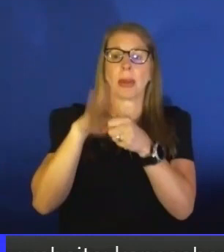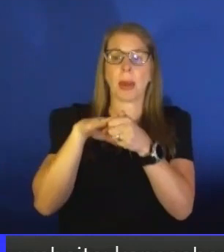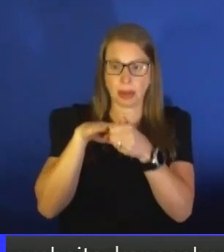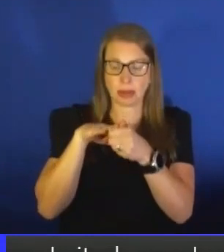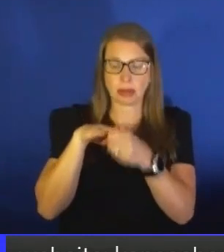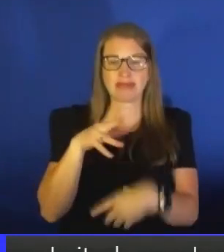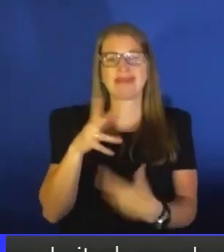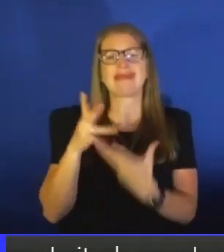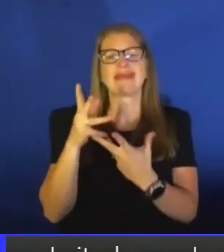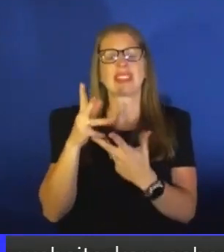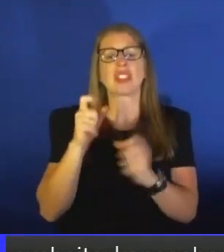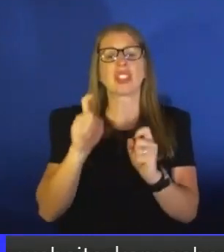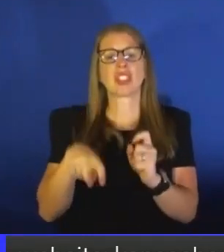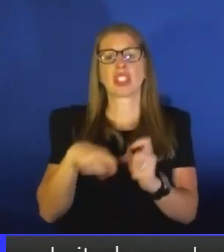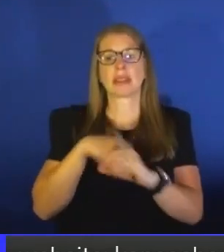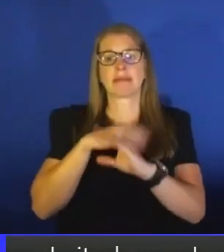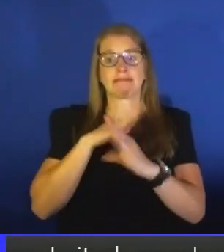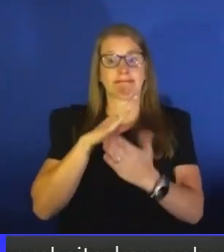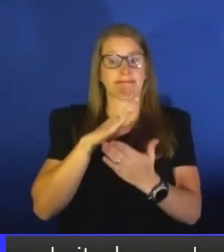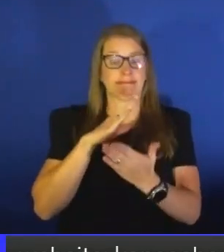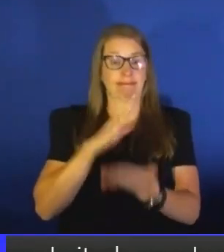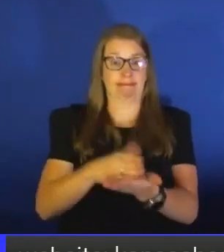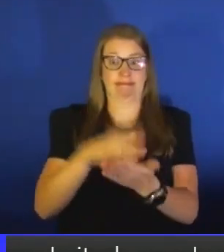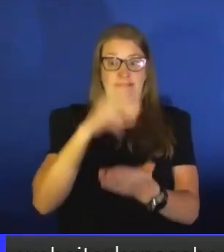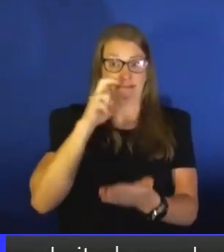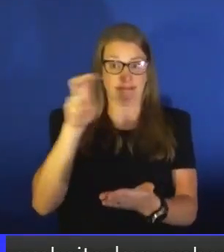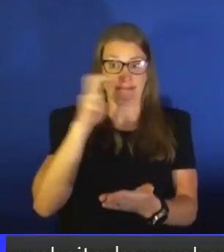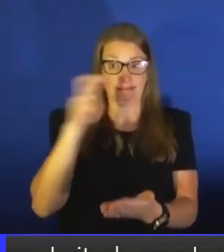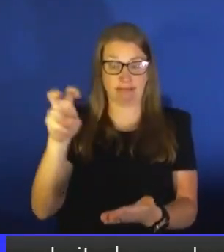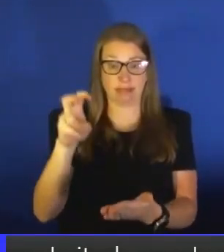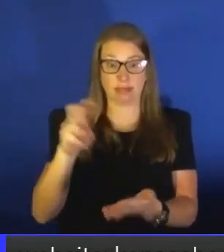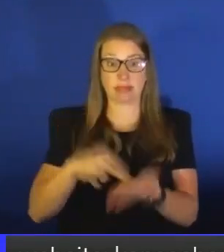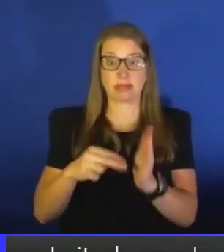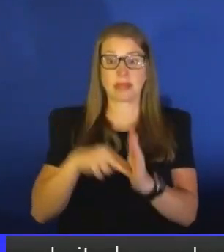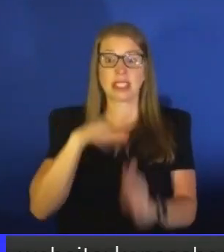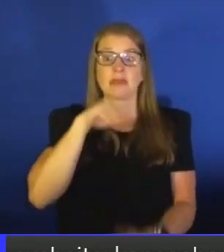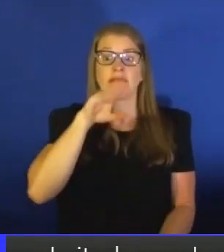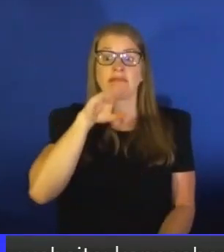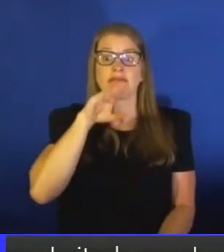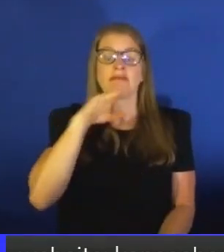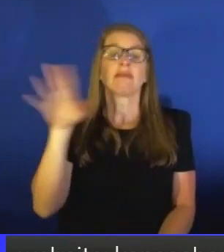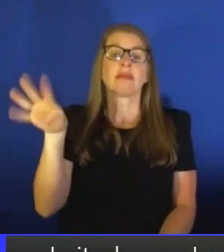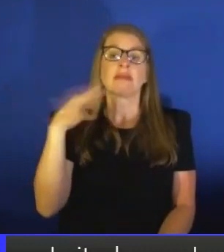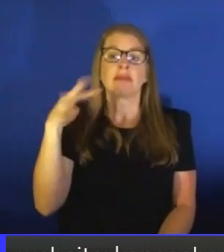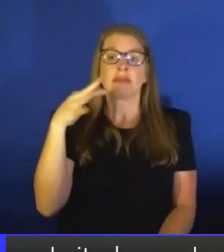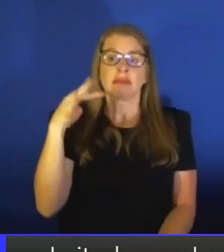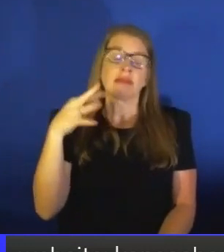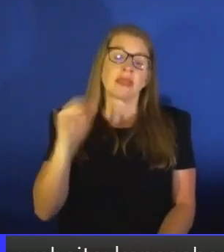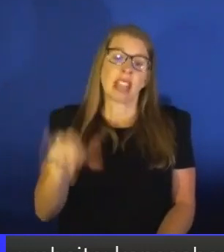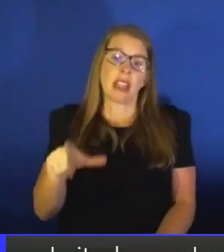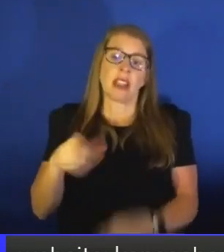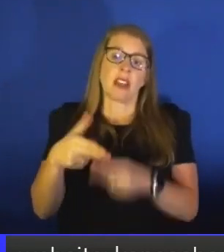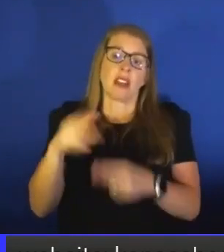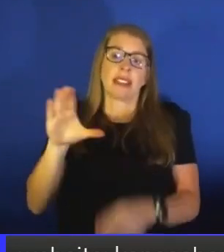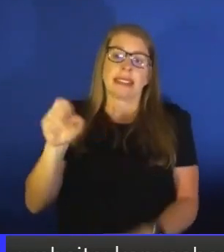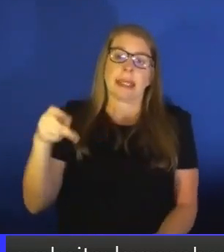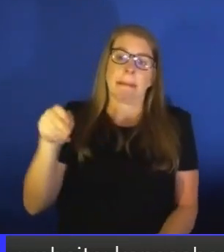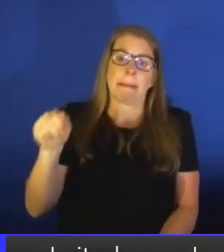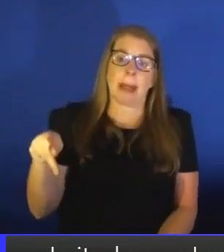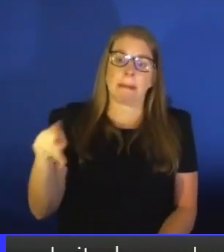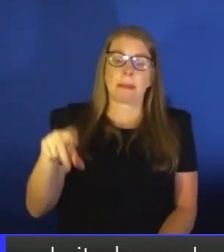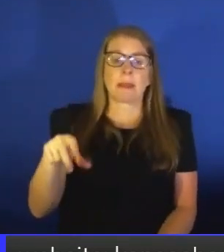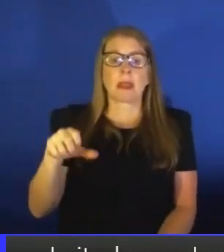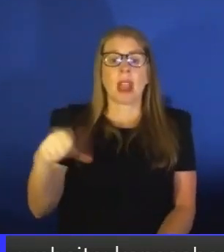So it basically stabilizes the upper airway through compressed air. And that is what we call CPAP. There's a few other things. Oral appliance